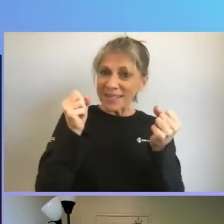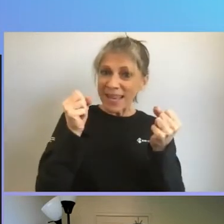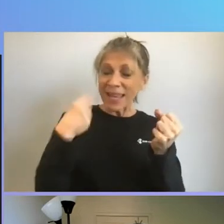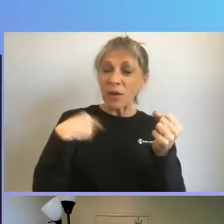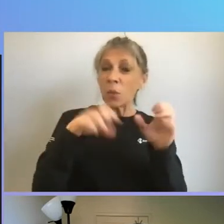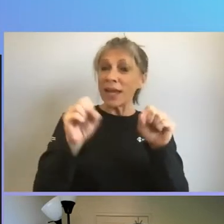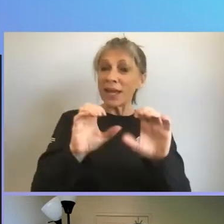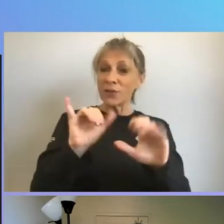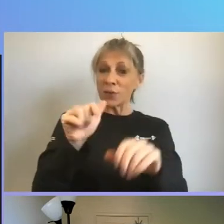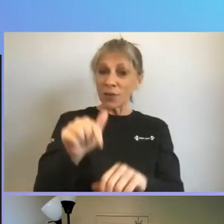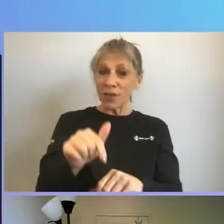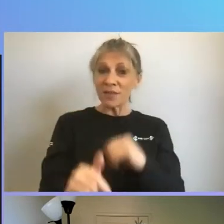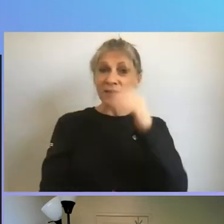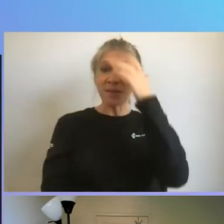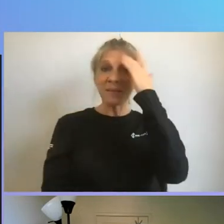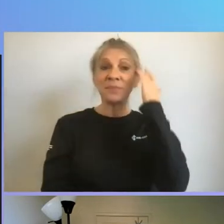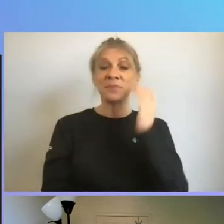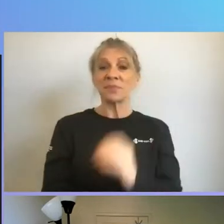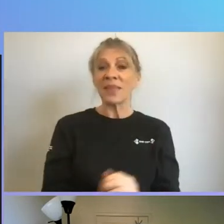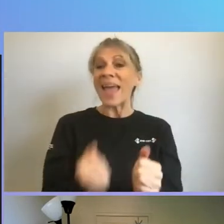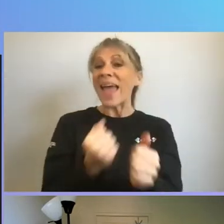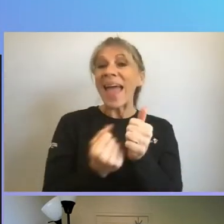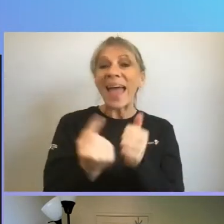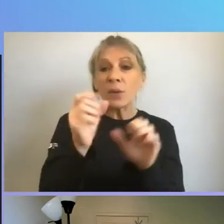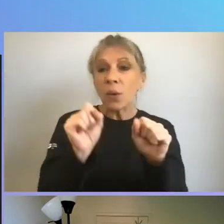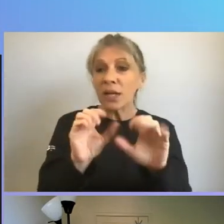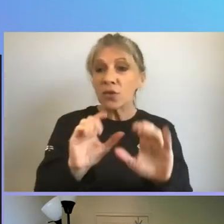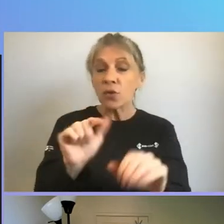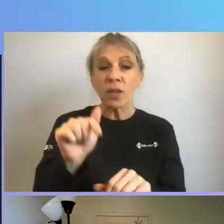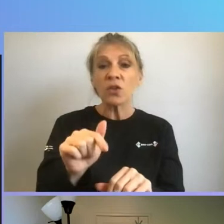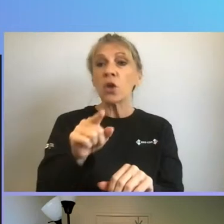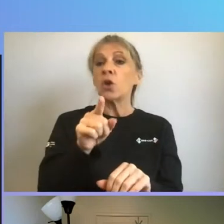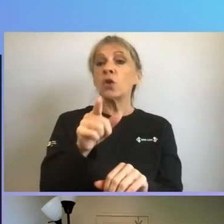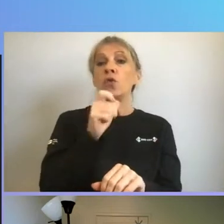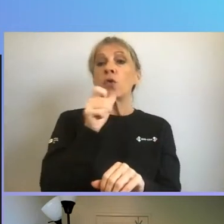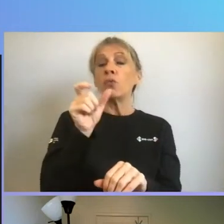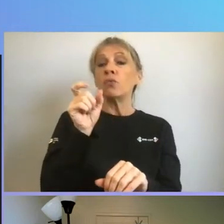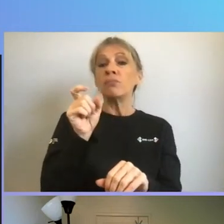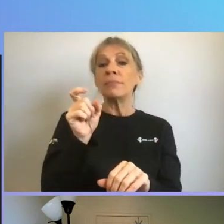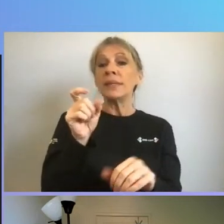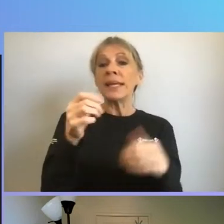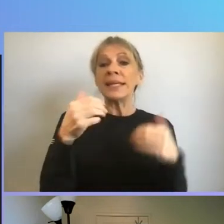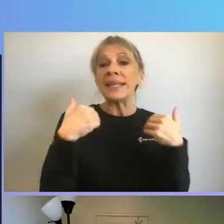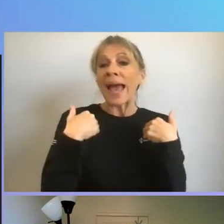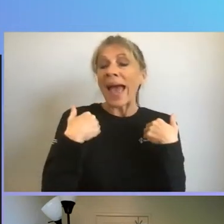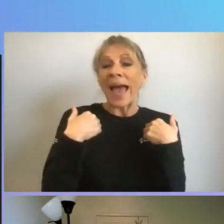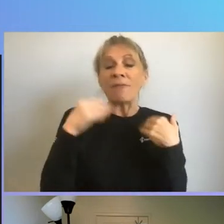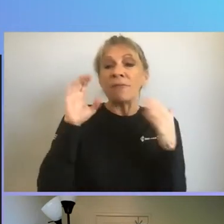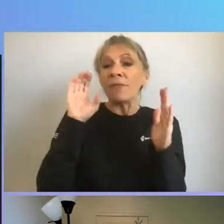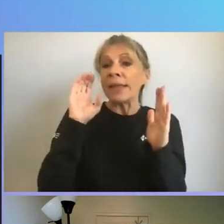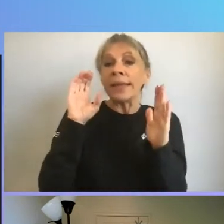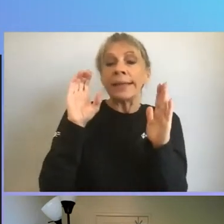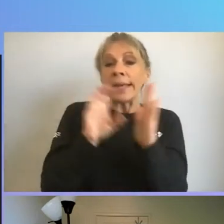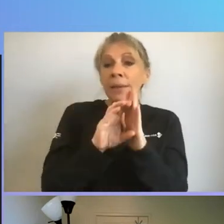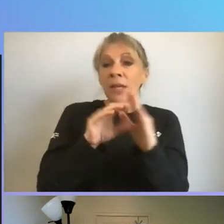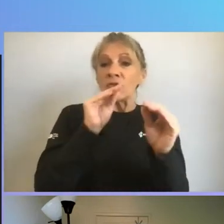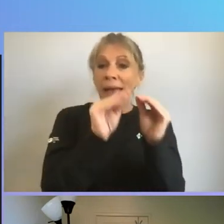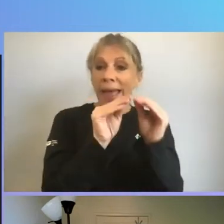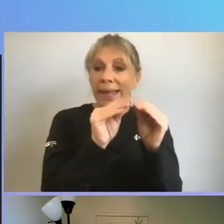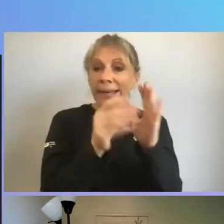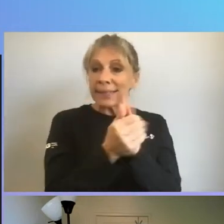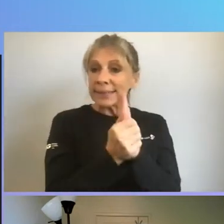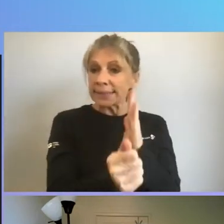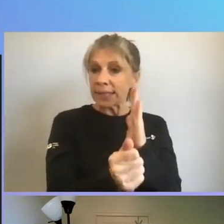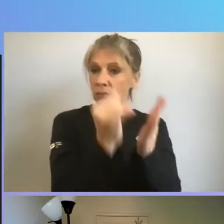this. And anyone can do this, really. You don't have to have any more image editing skills. You can